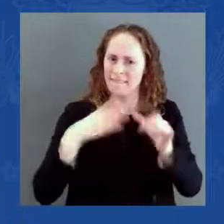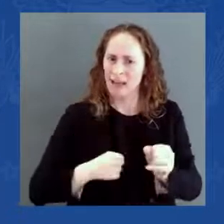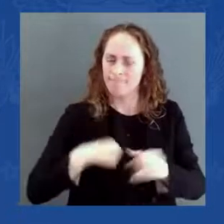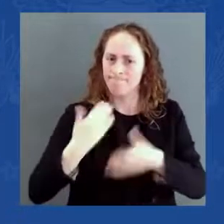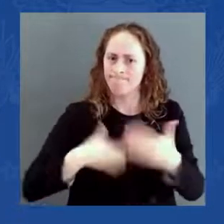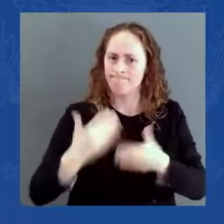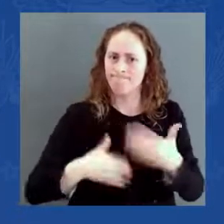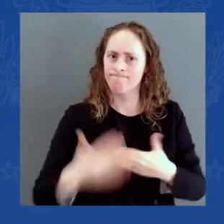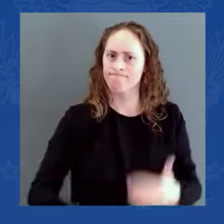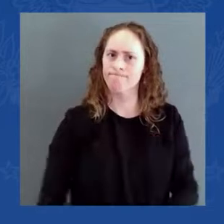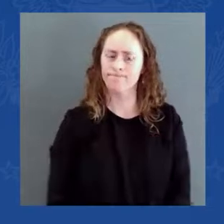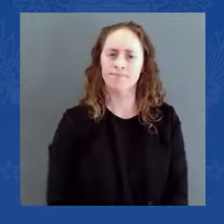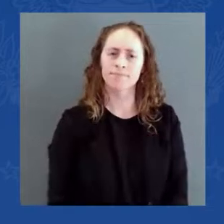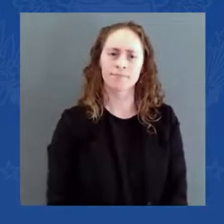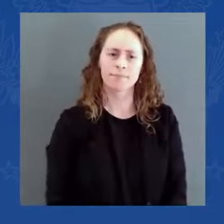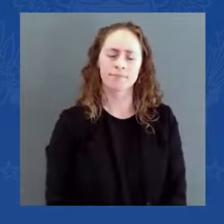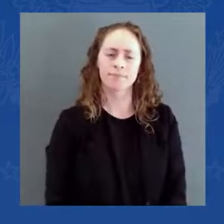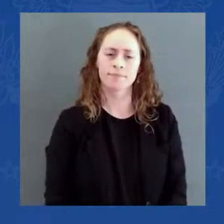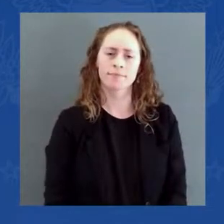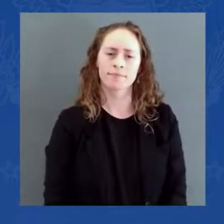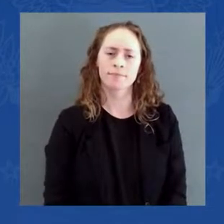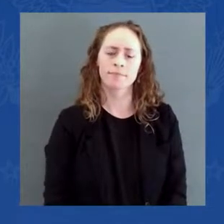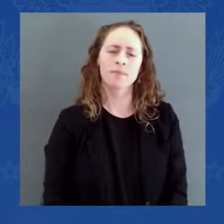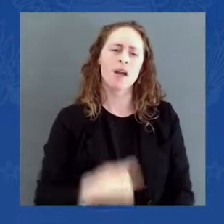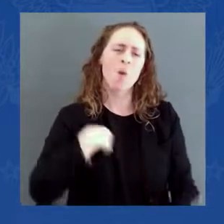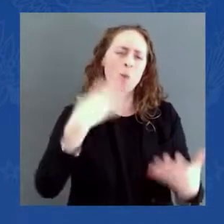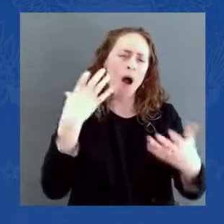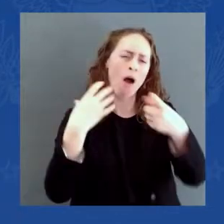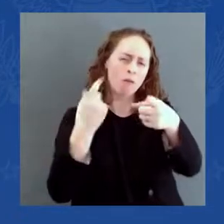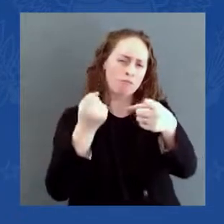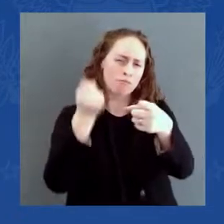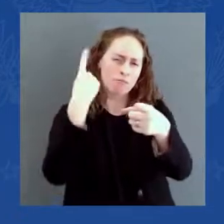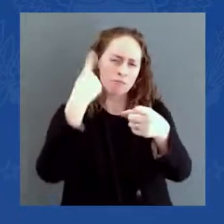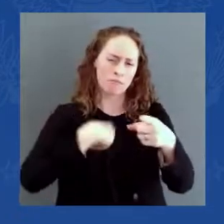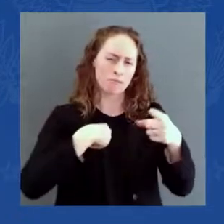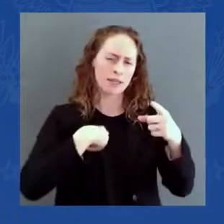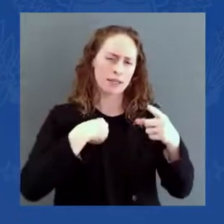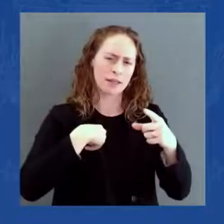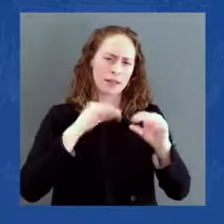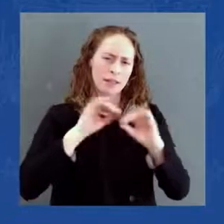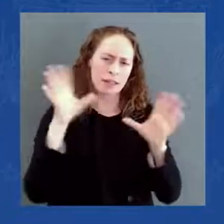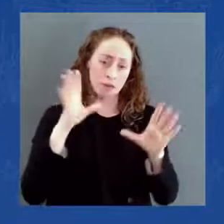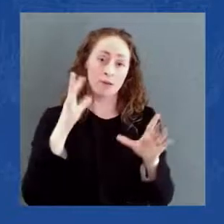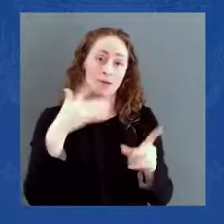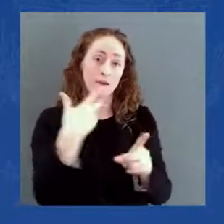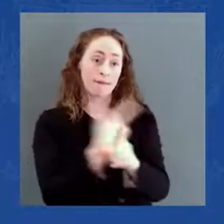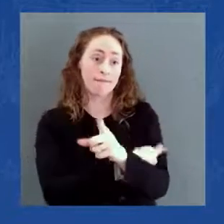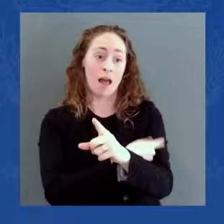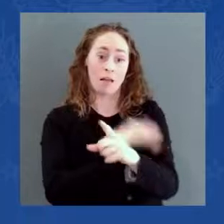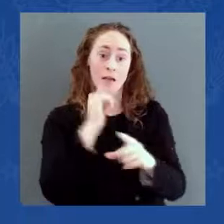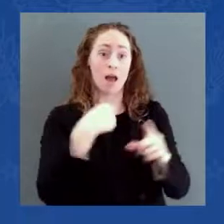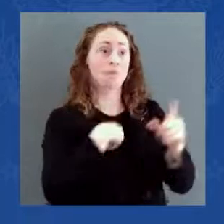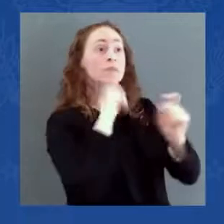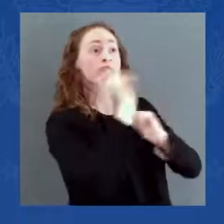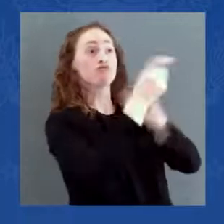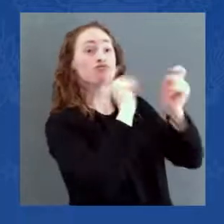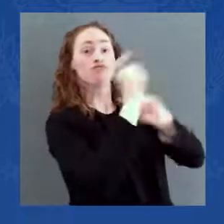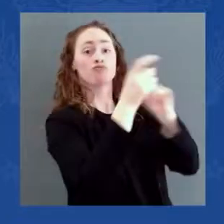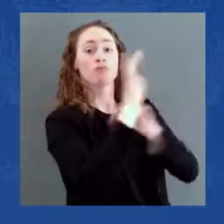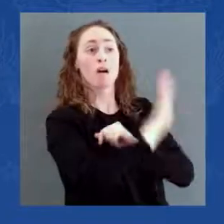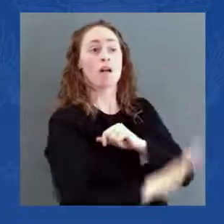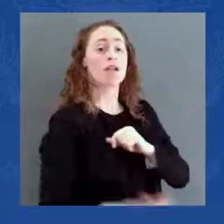not a single vaccine dose America ever sends to the rest of the world will ever come at the expense of any